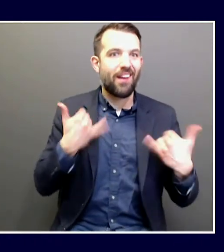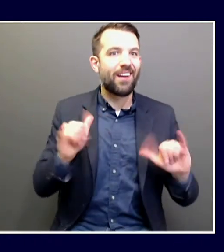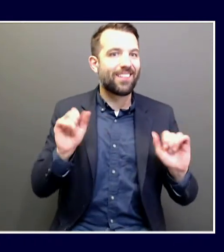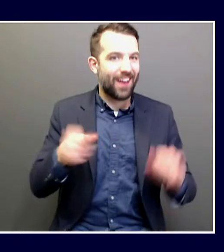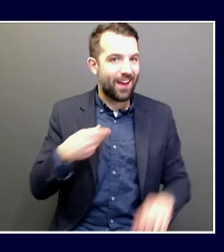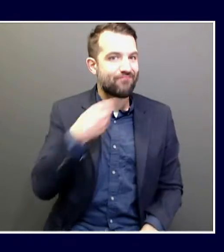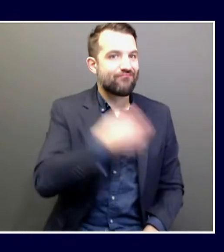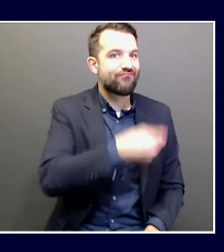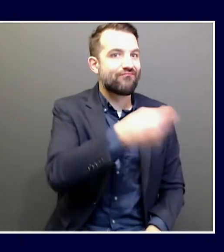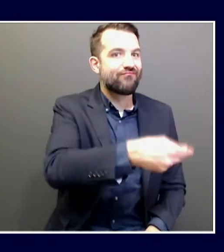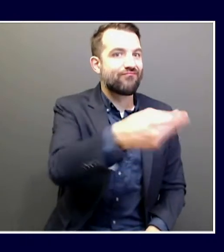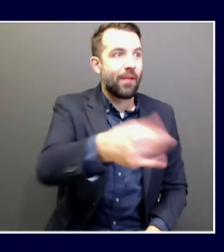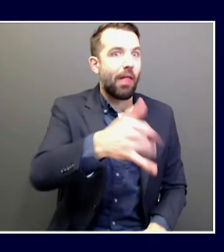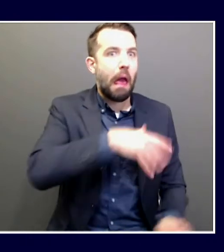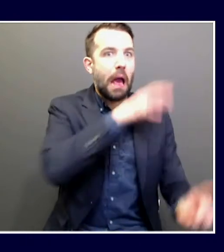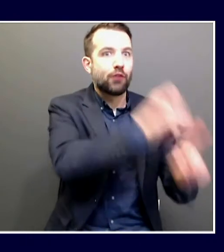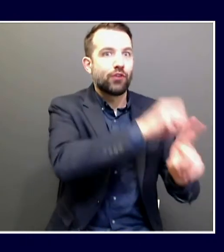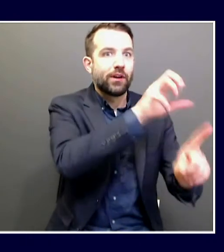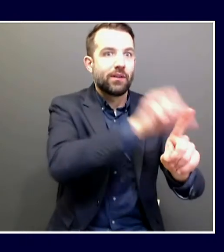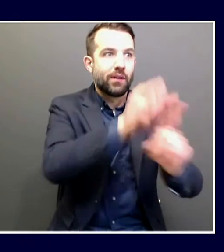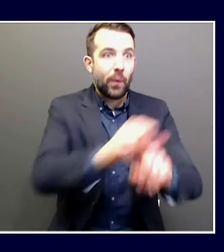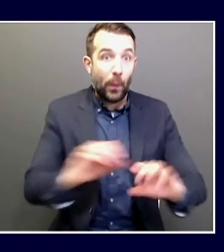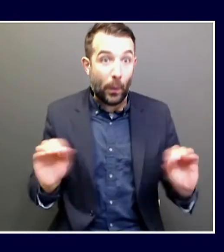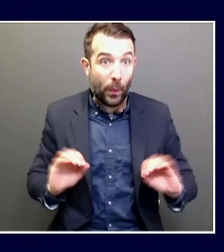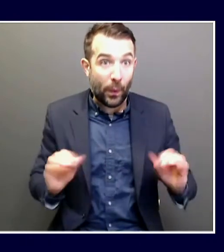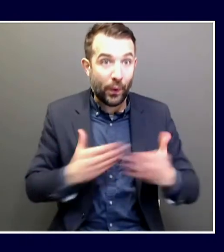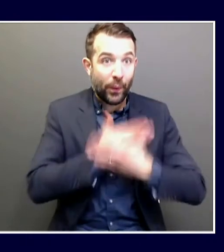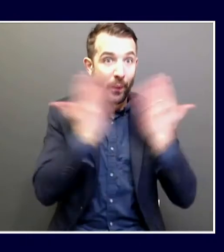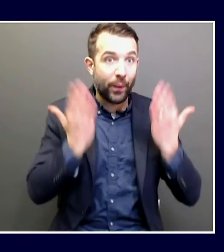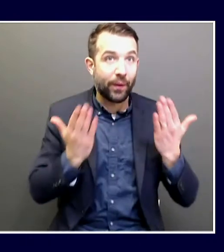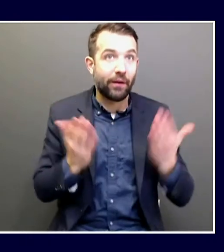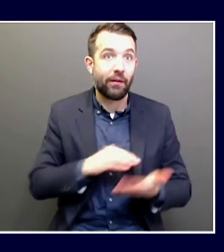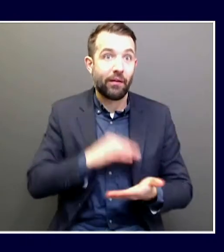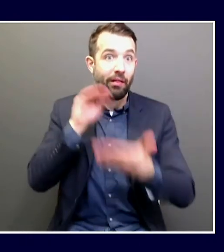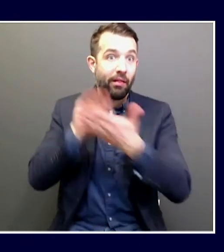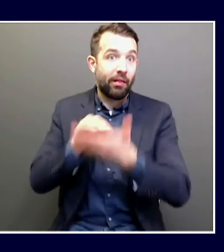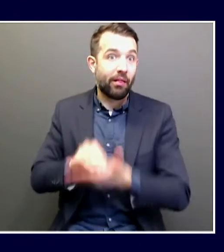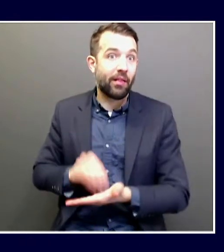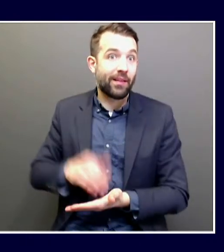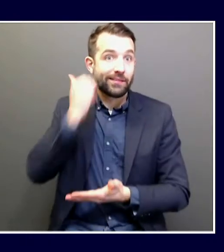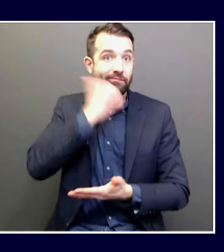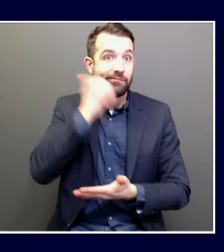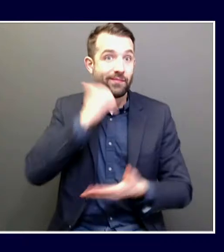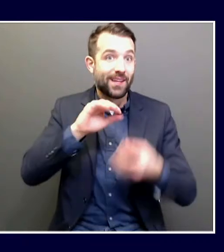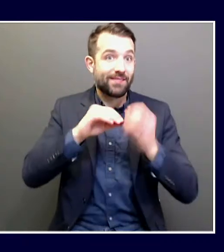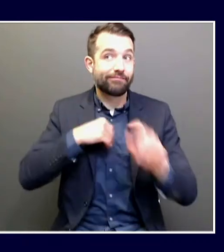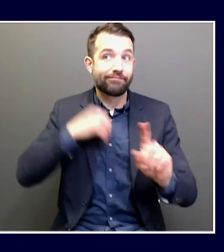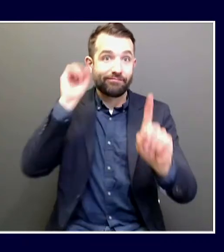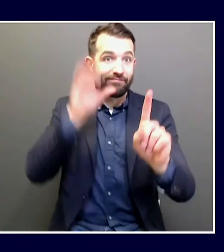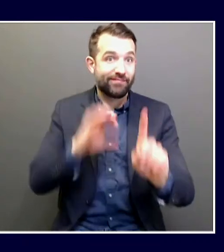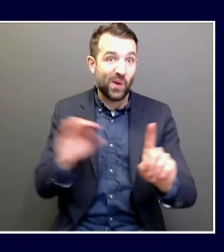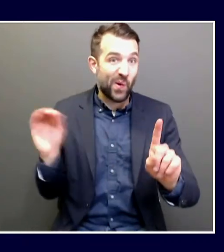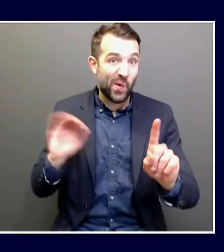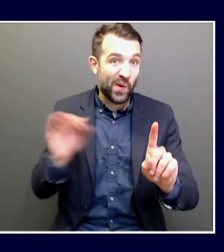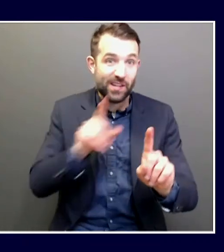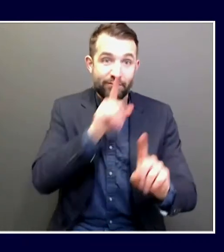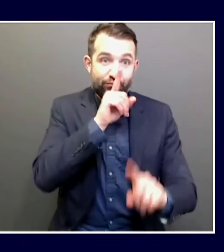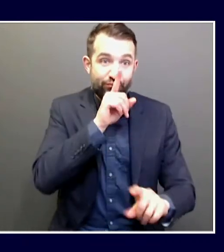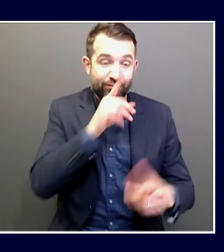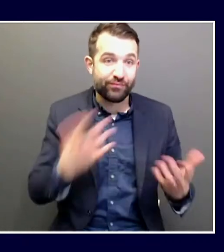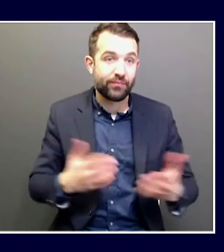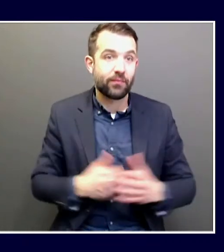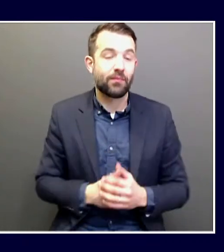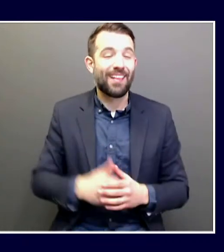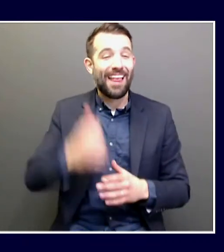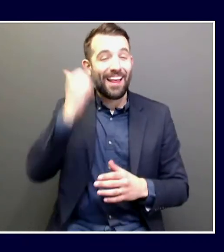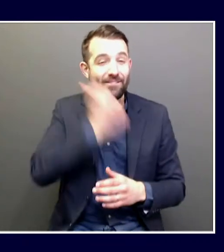counts, but can still be spreading COVID-19. All of this is a reminder that daily case counts are